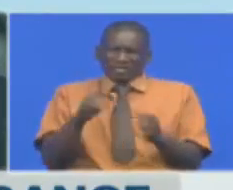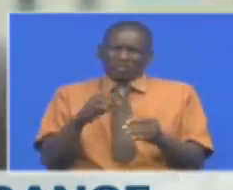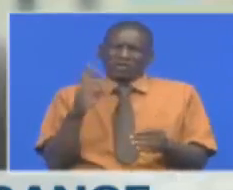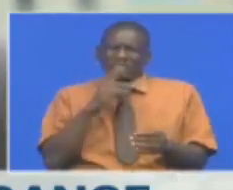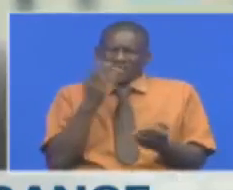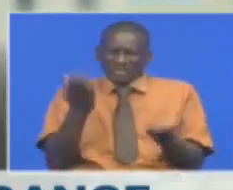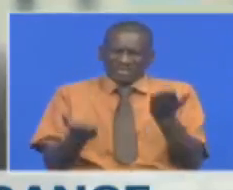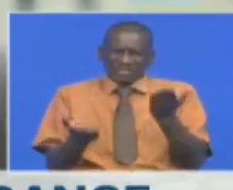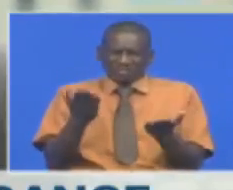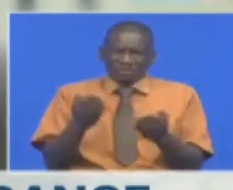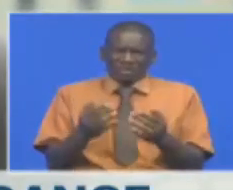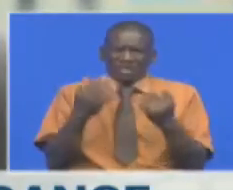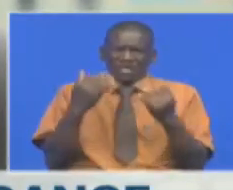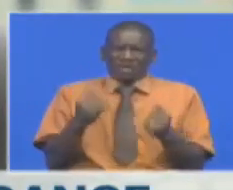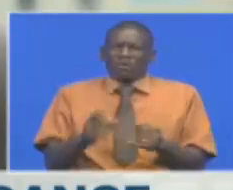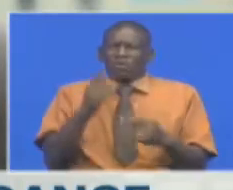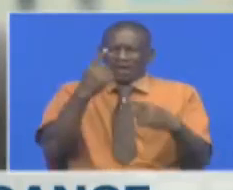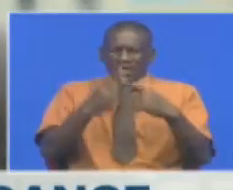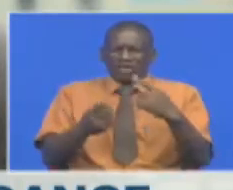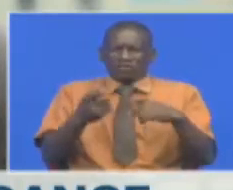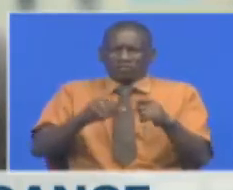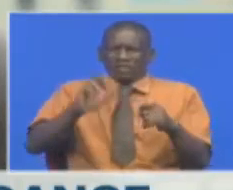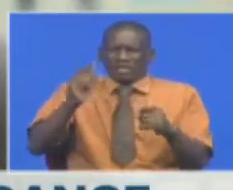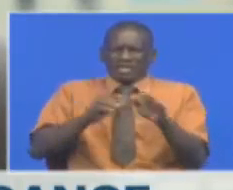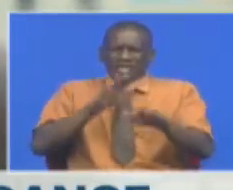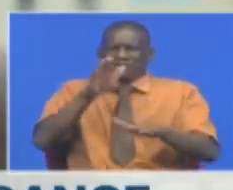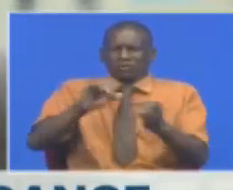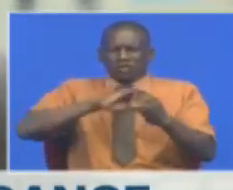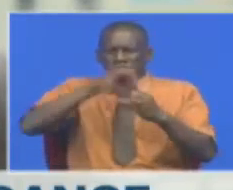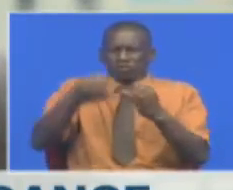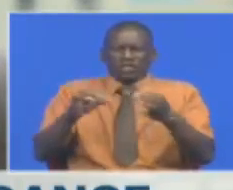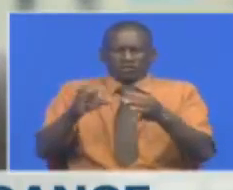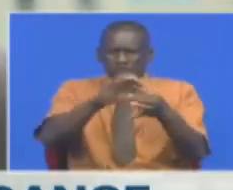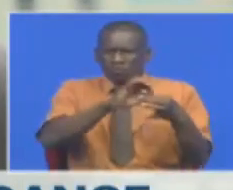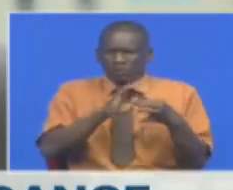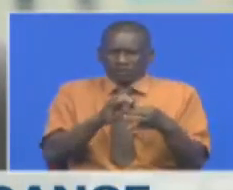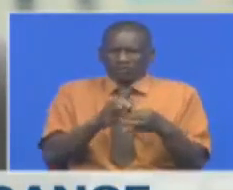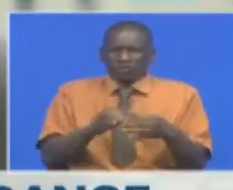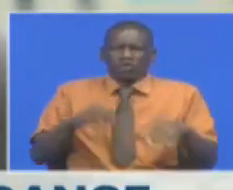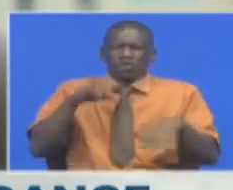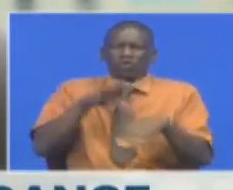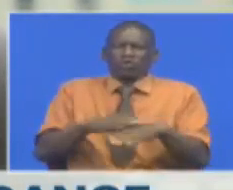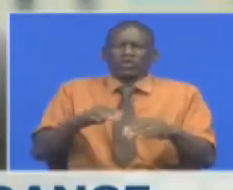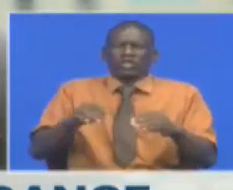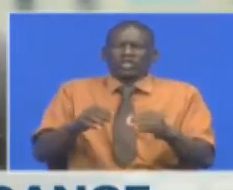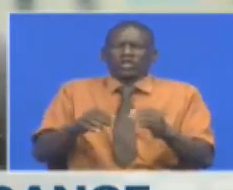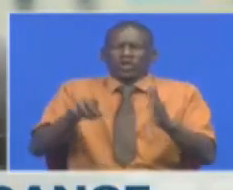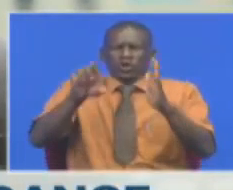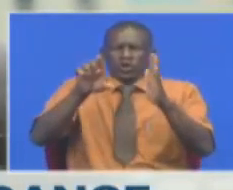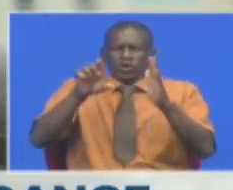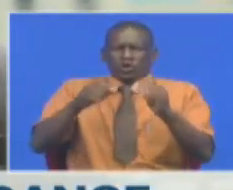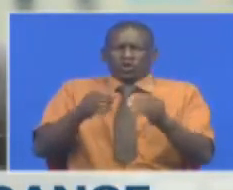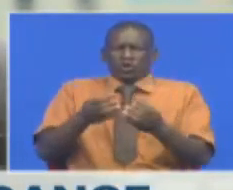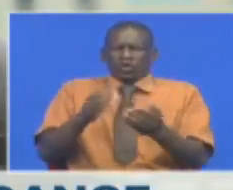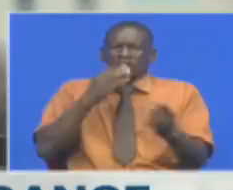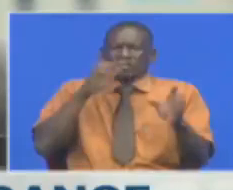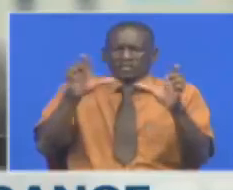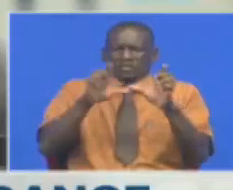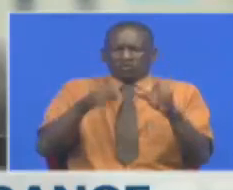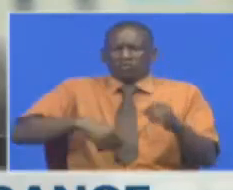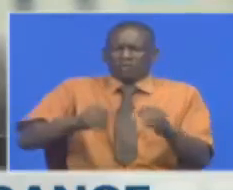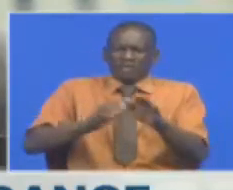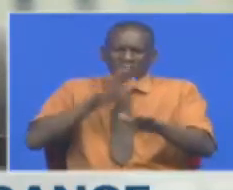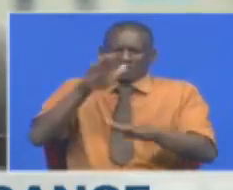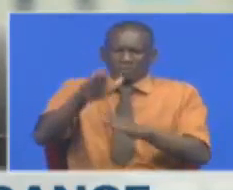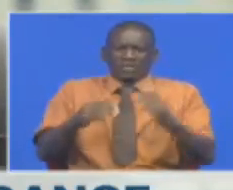your risk assessment. It is now 1 year since the Kenya Deposit Insurance Corporation attained the legal mandate to pay depositors up to an upper limit